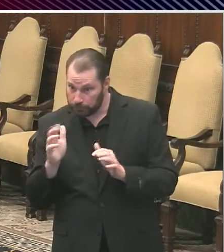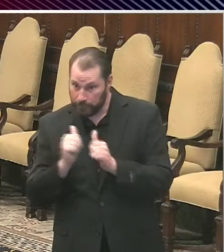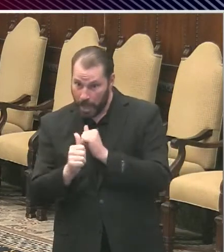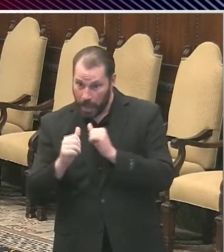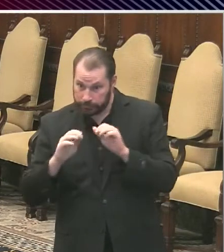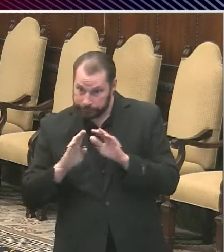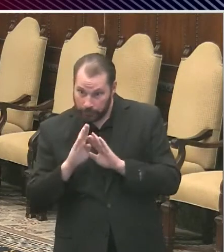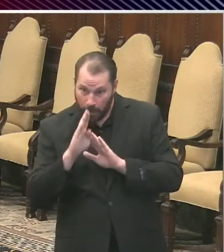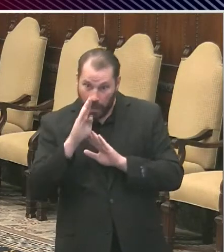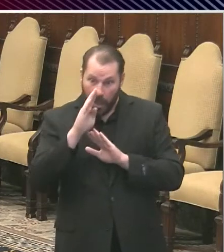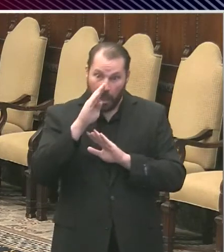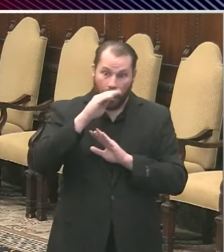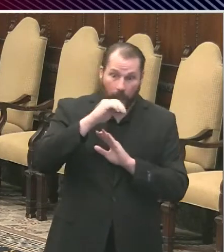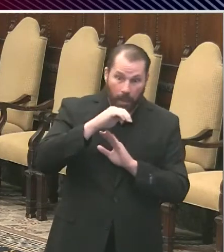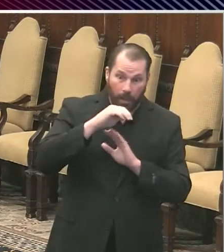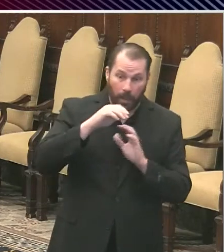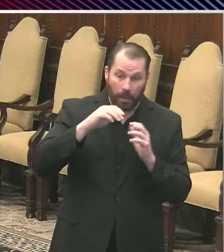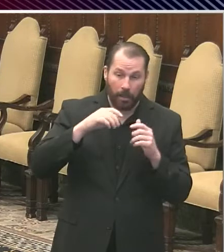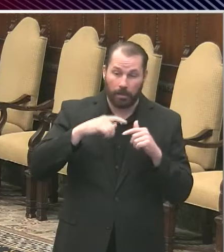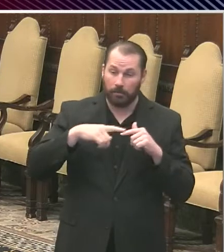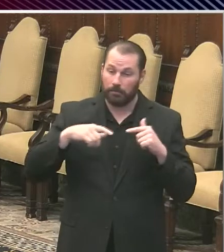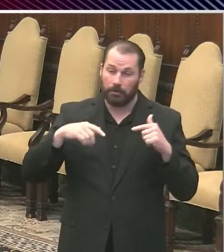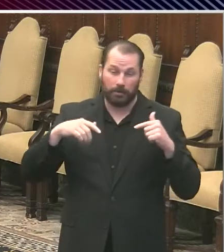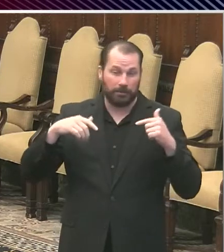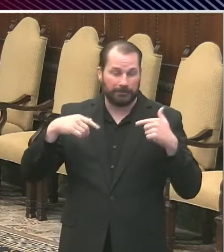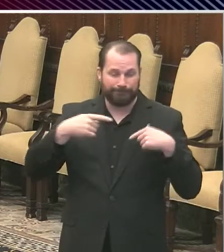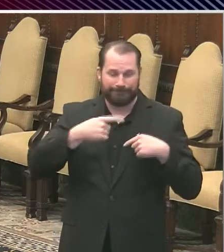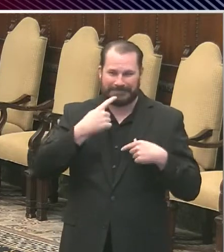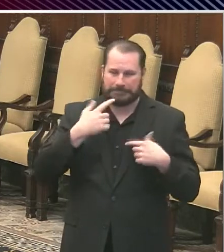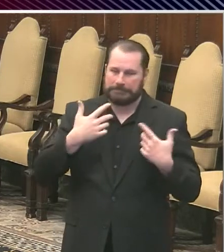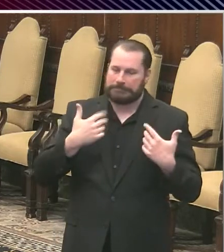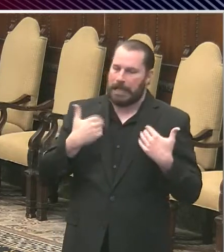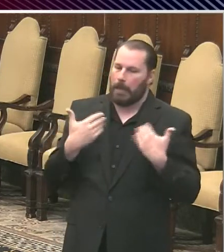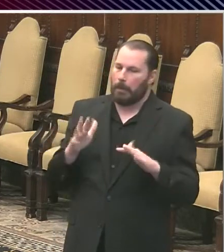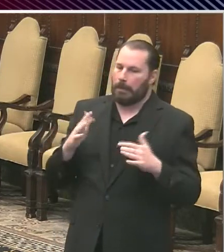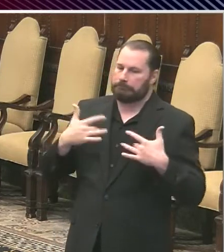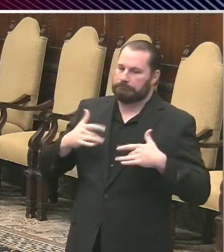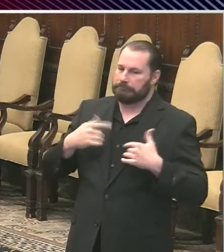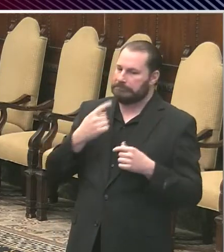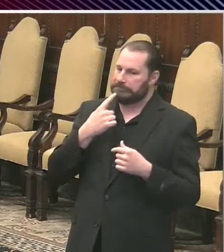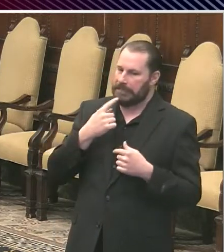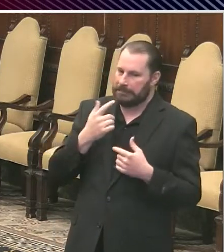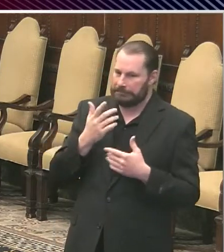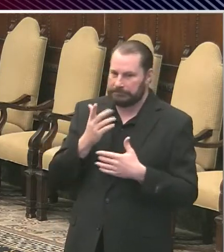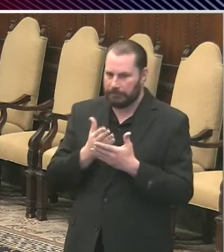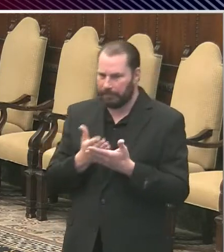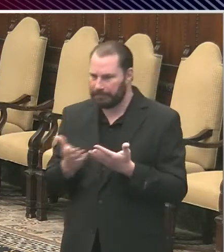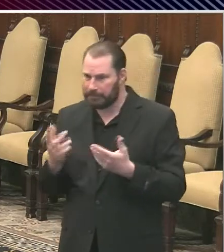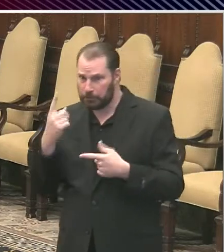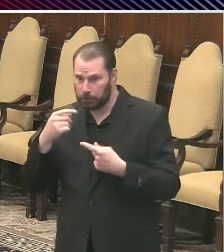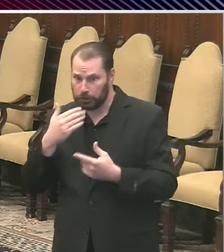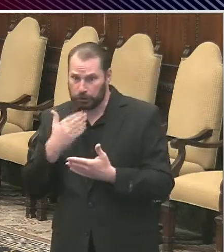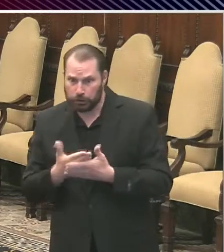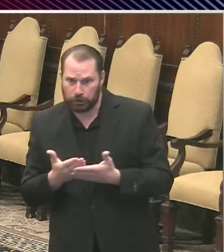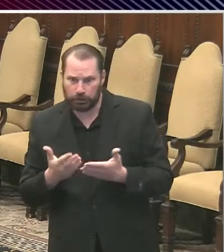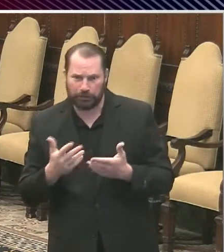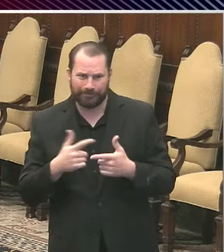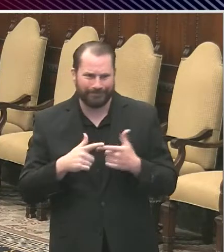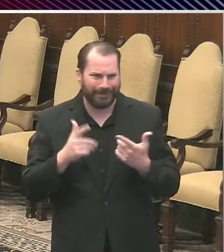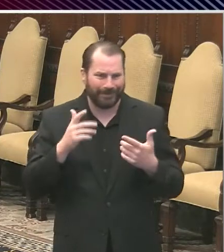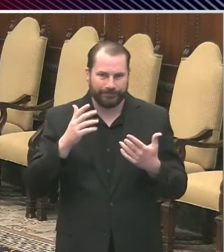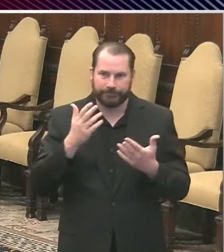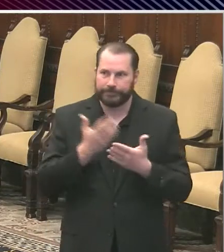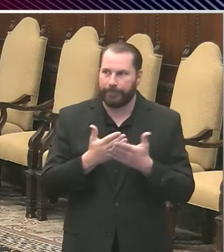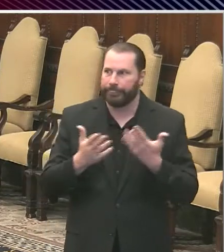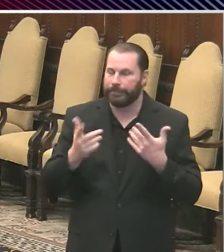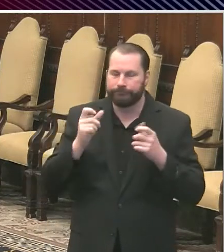yet. Things are looking a little bit better, but this virus may yet surprise us. We're continuing to address clusters of this